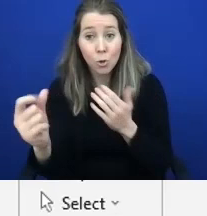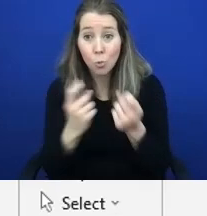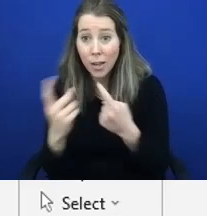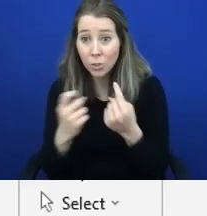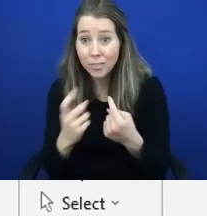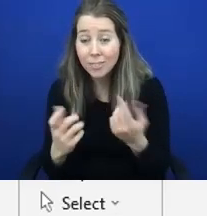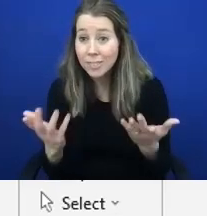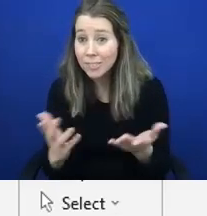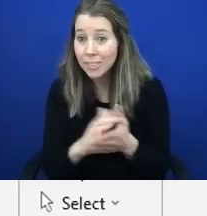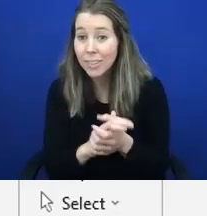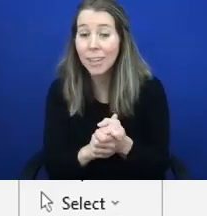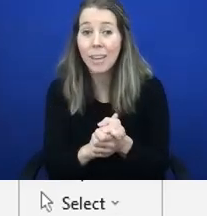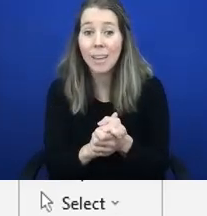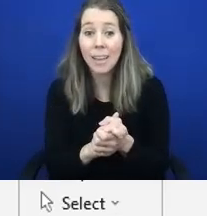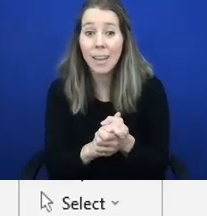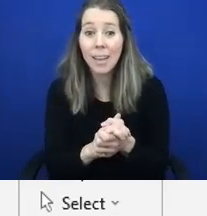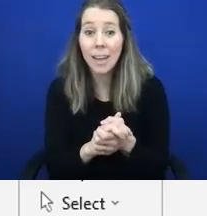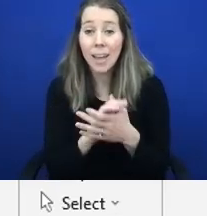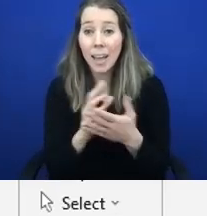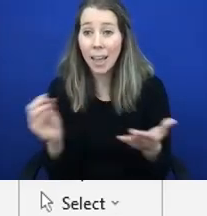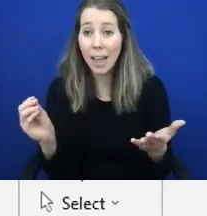questions, and